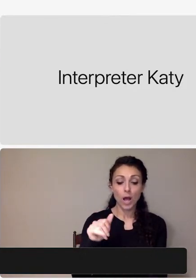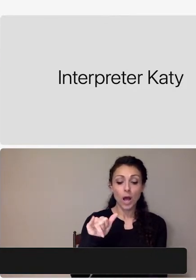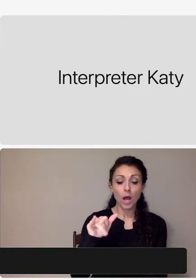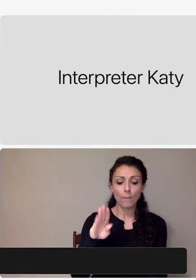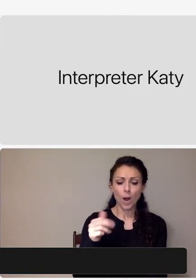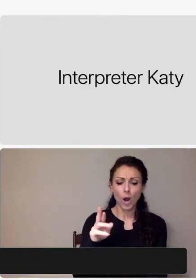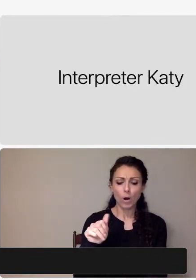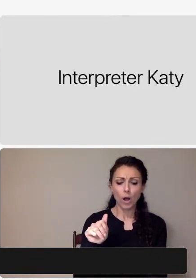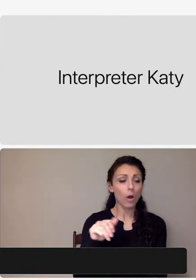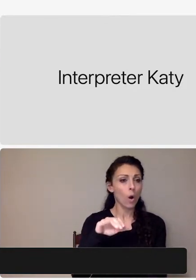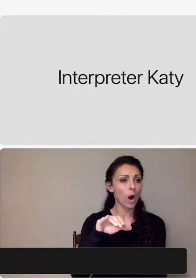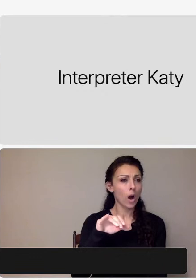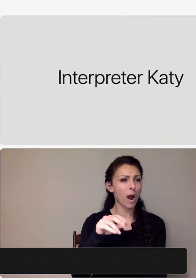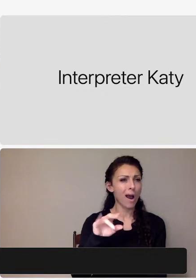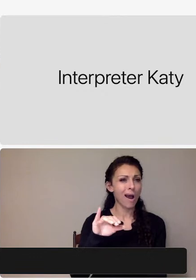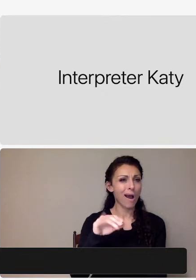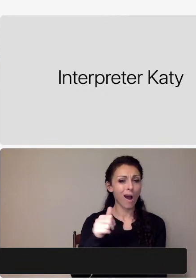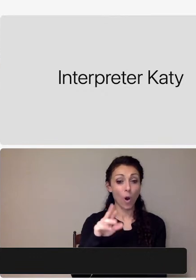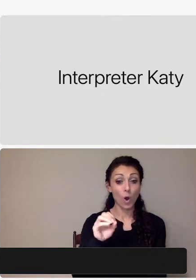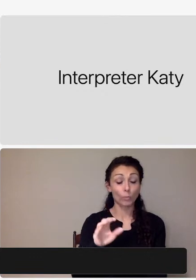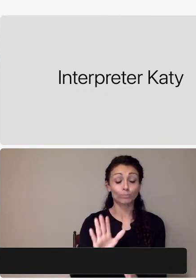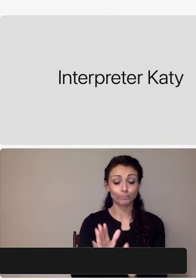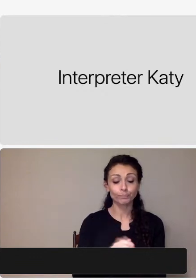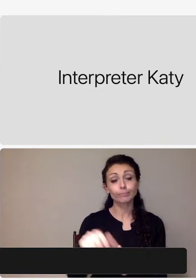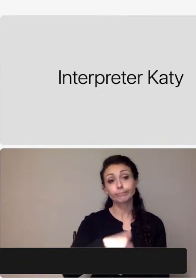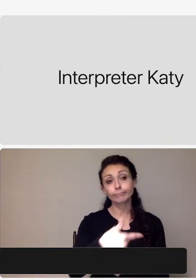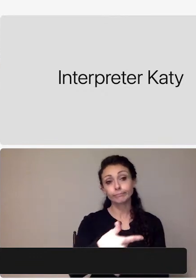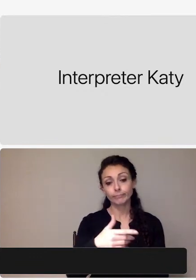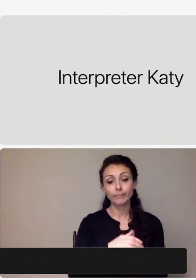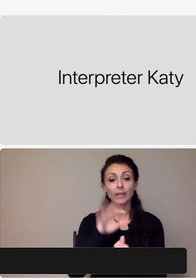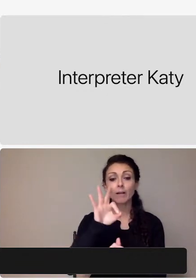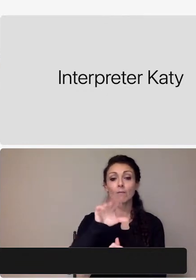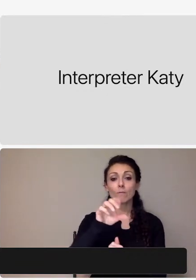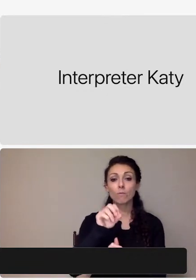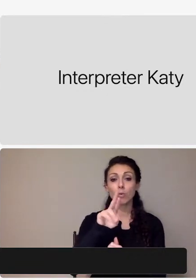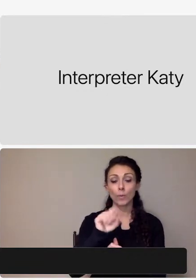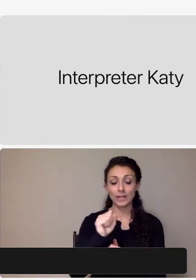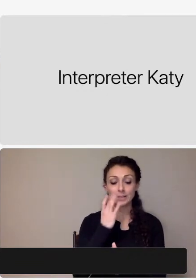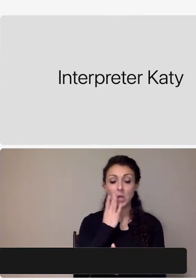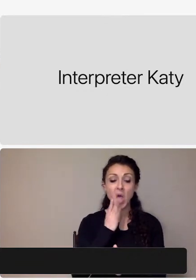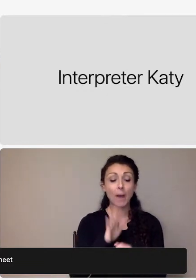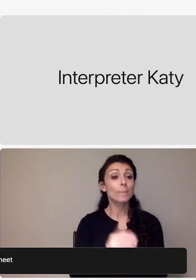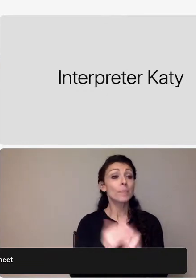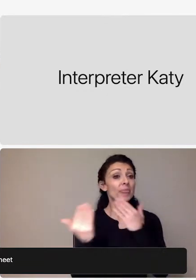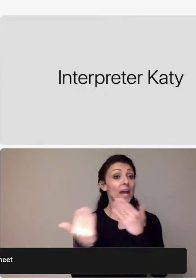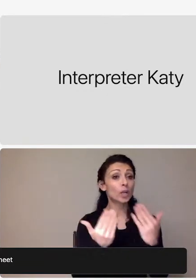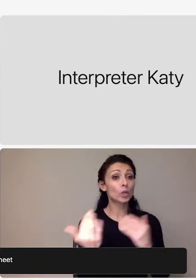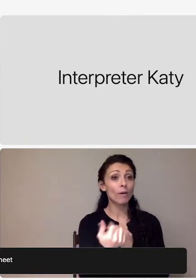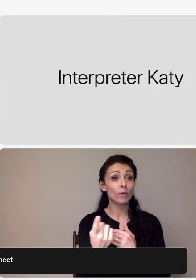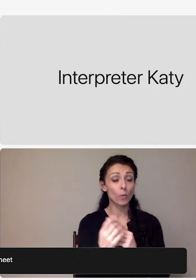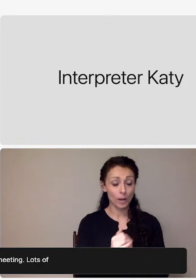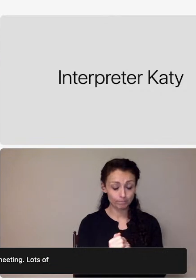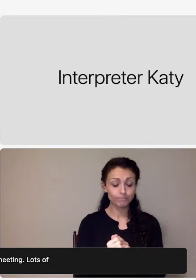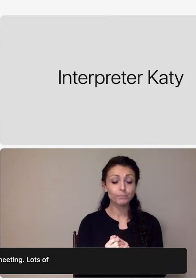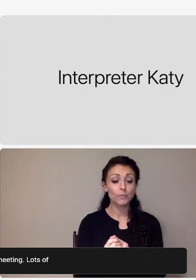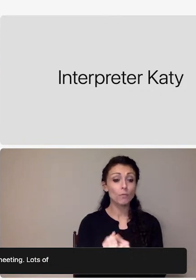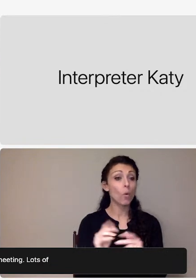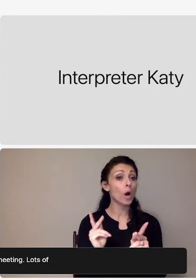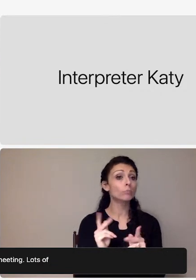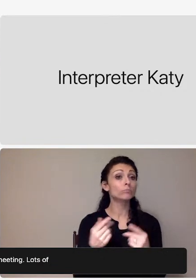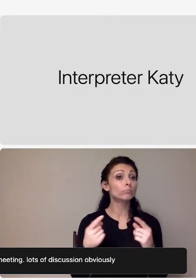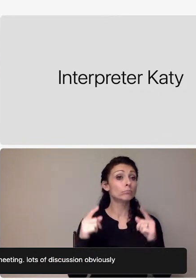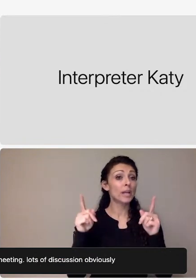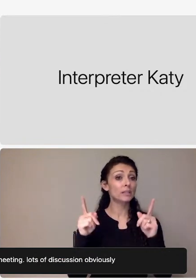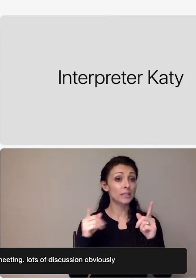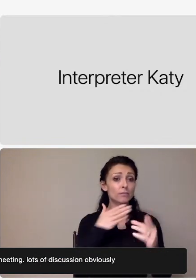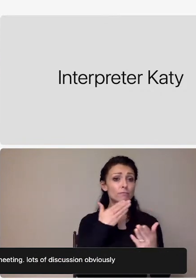all right thank you i want to thank everybody again obviously for a productive meeting a good meeting lots of discussion obviously and